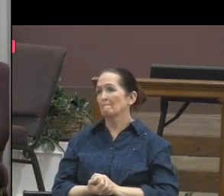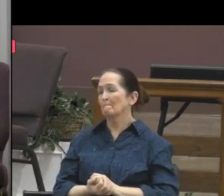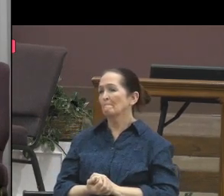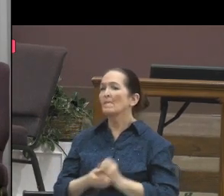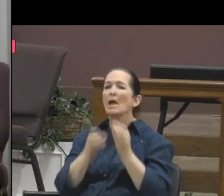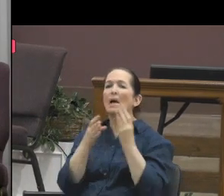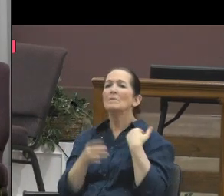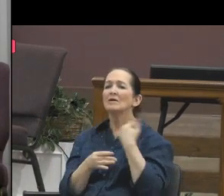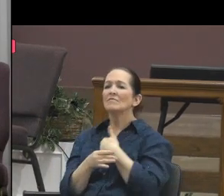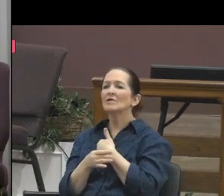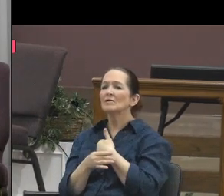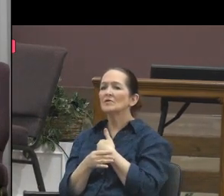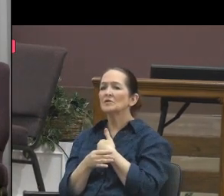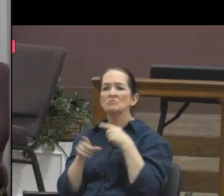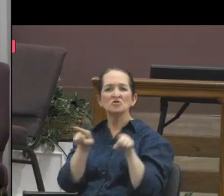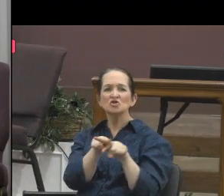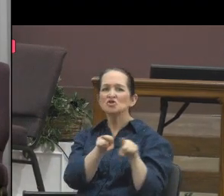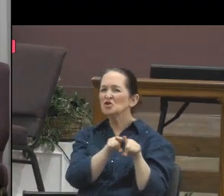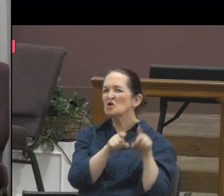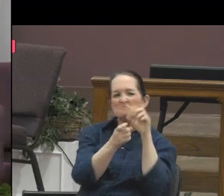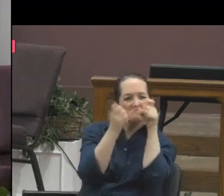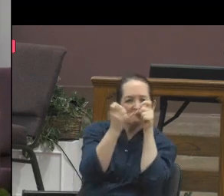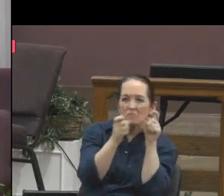How many of us are just alike?